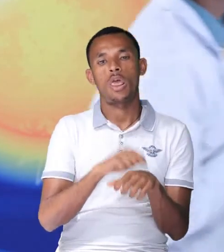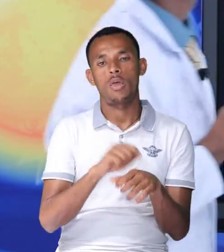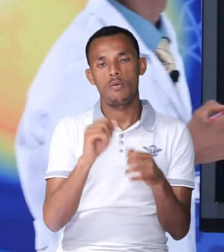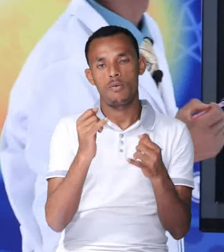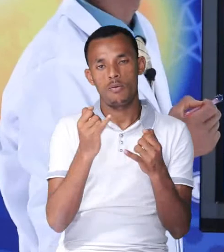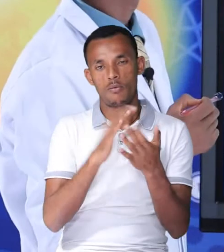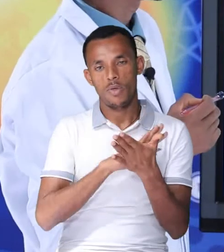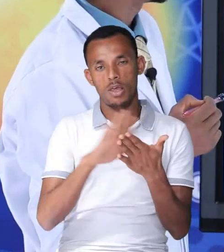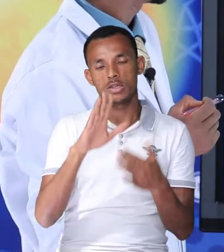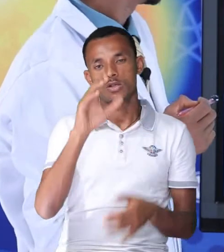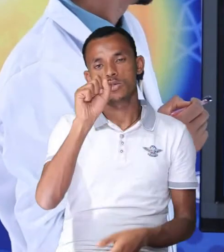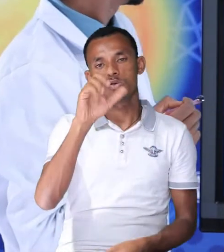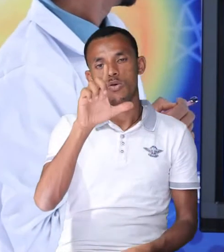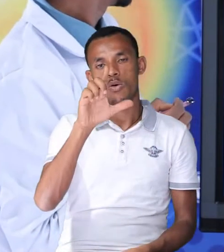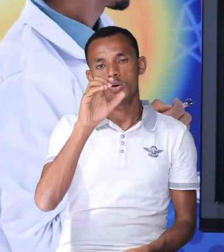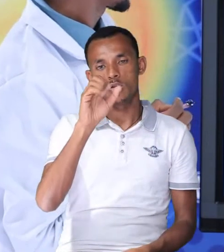Solid. Solid.